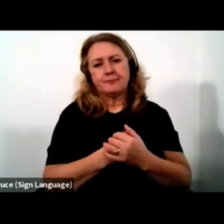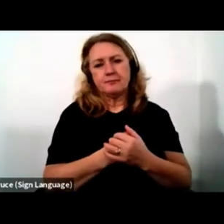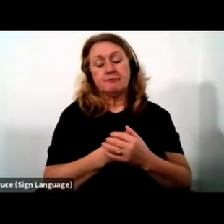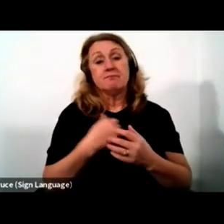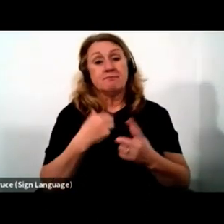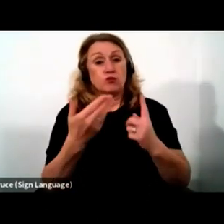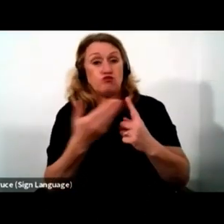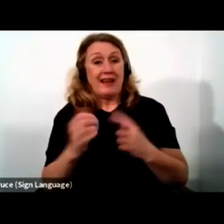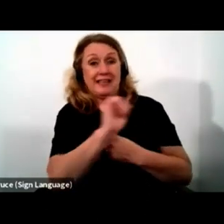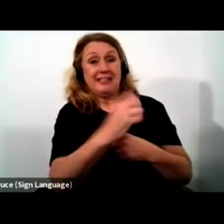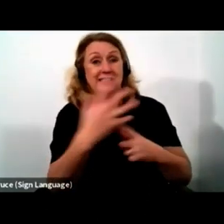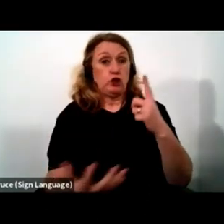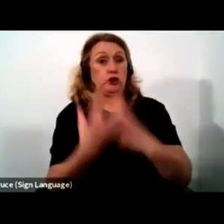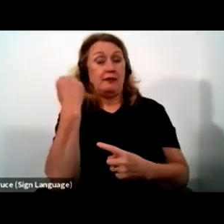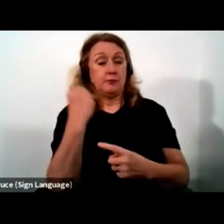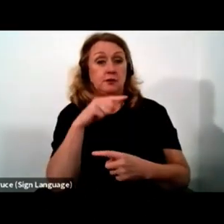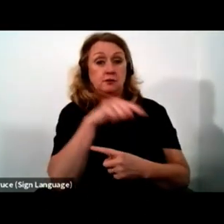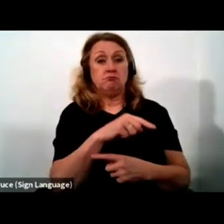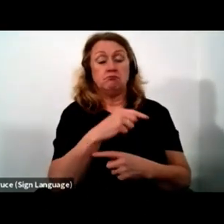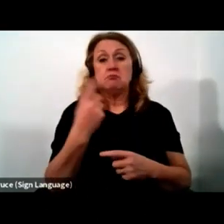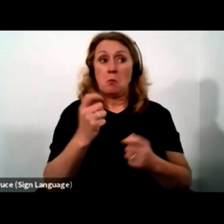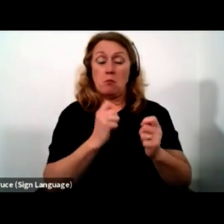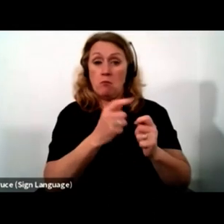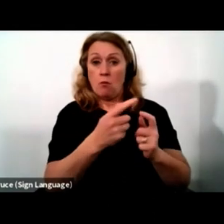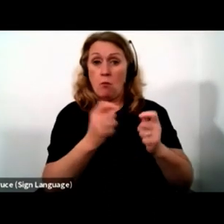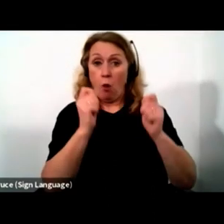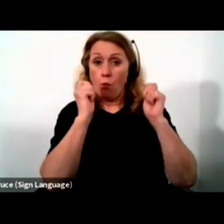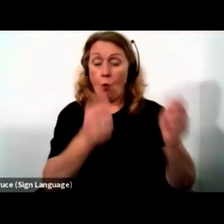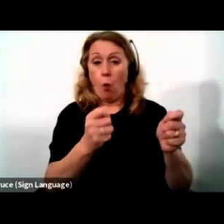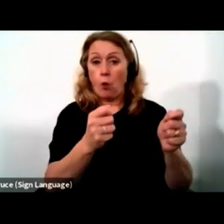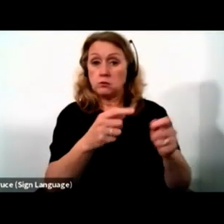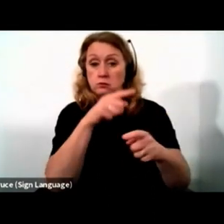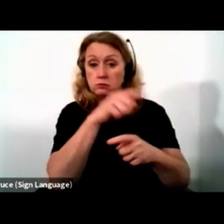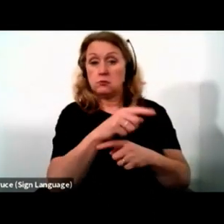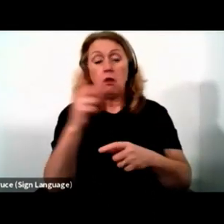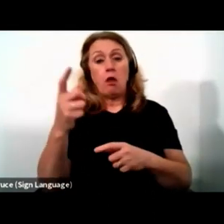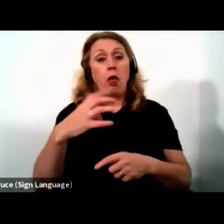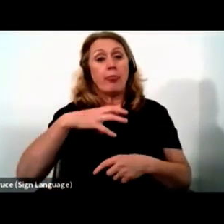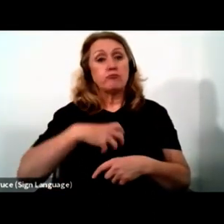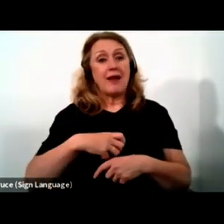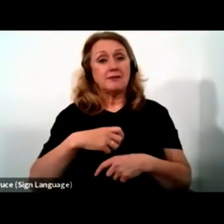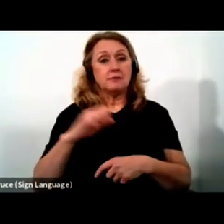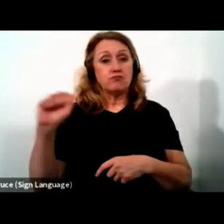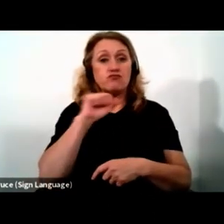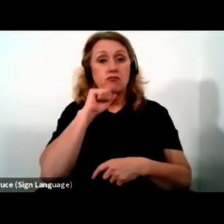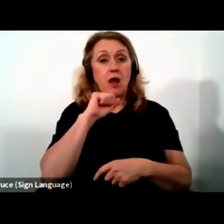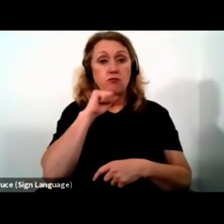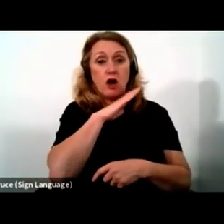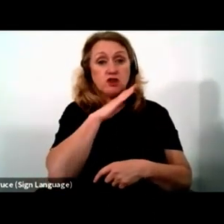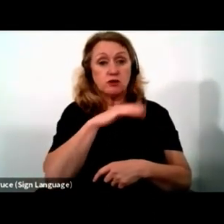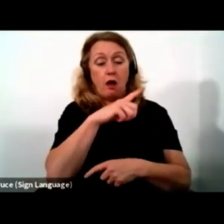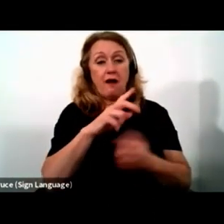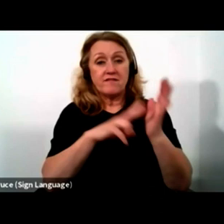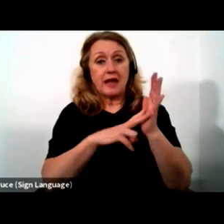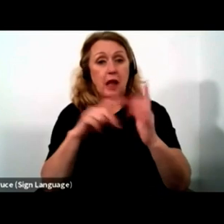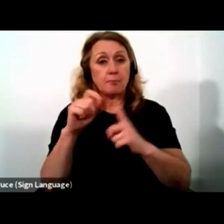his achievements, Professor Orama has received several honors and awards, including his recent decoration by the President of Russia, Vladimir Putin,